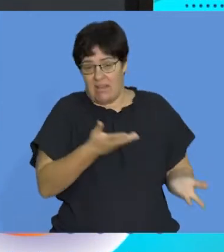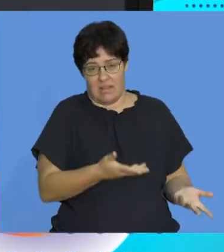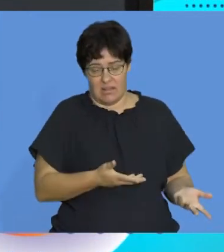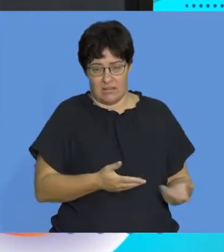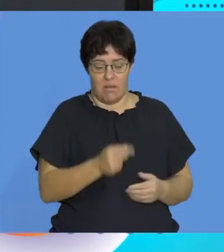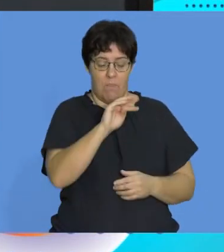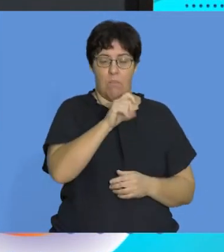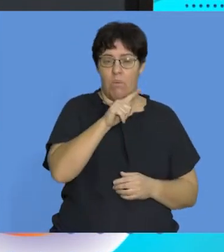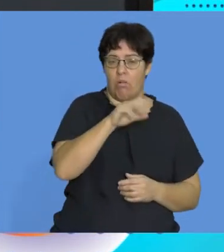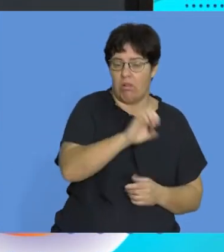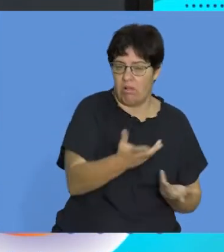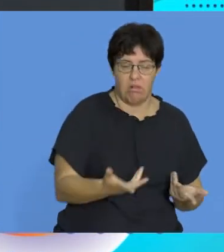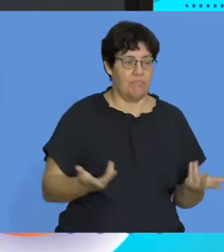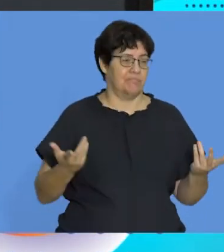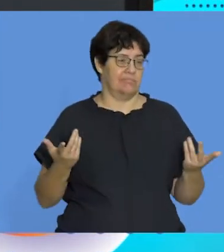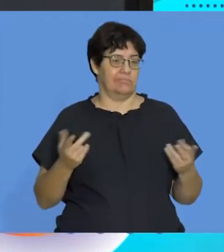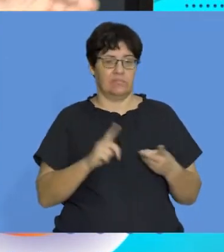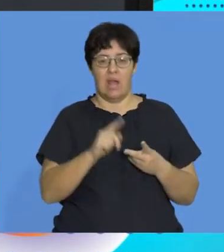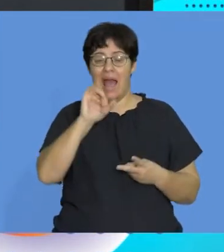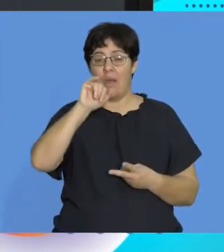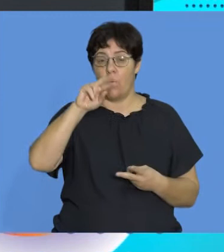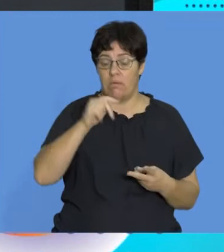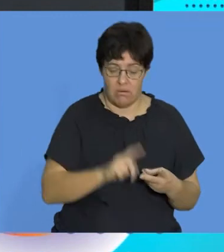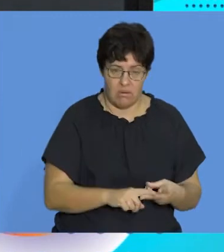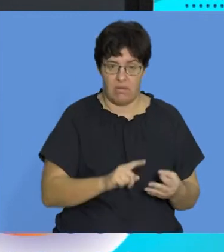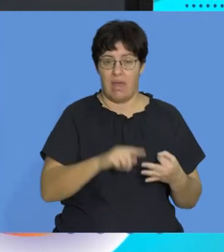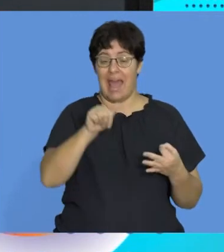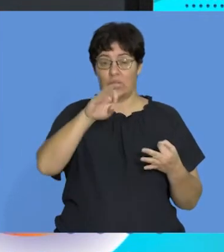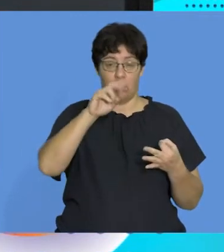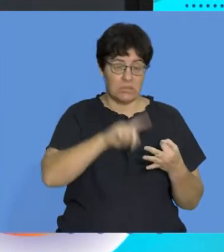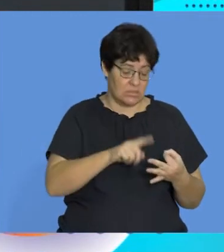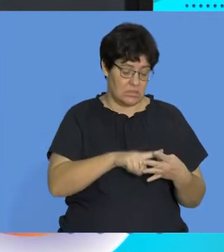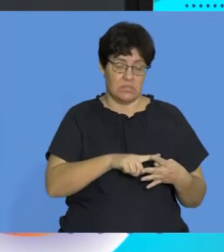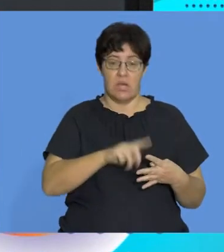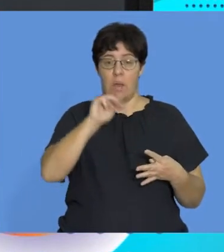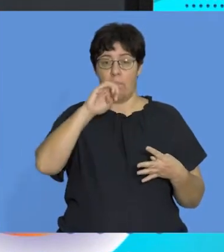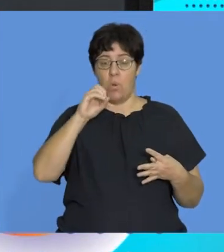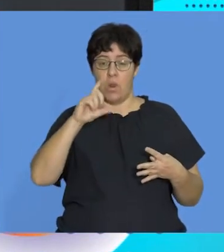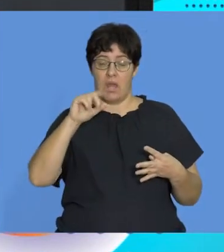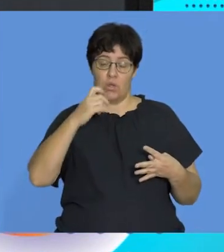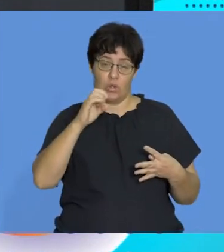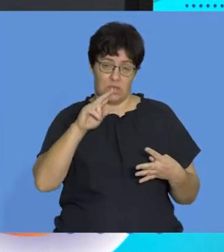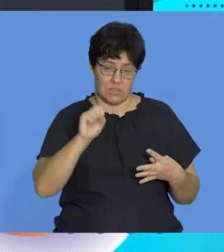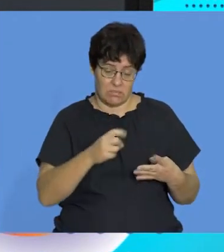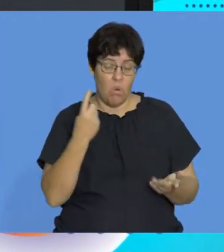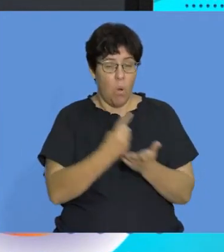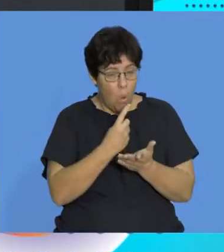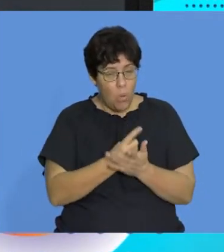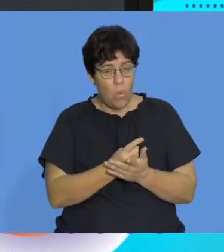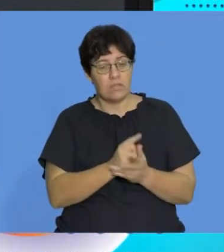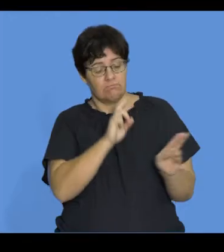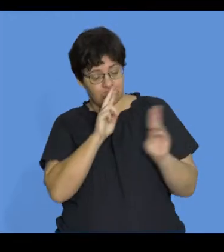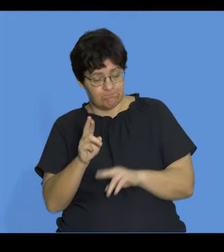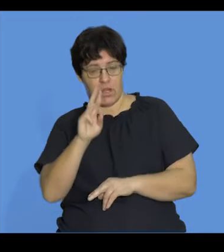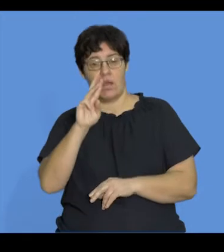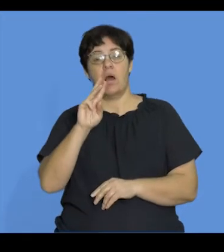be, it could be the mole, it could be the ions, it could be the atoms, it could be molecules. So we always talk about the mole, right?